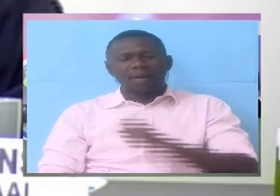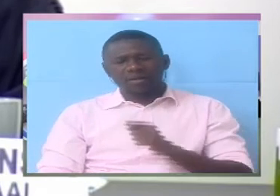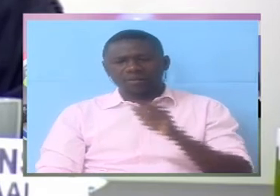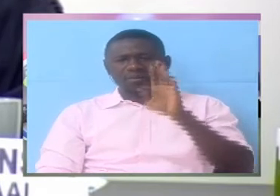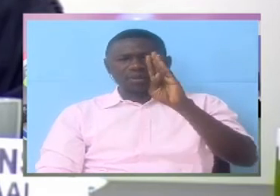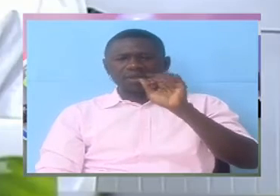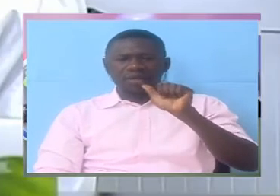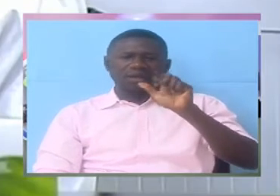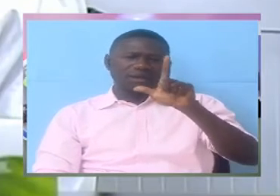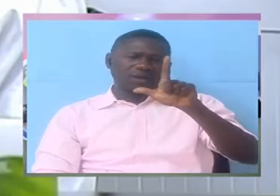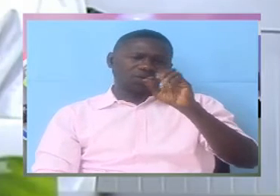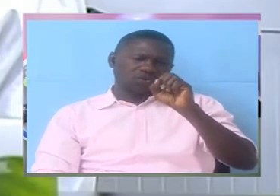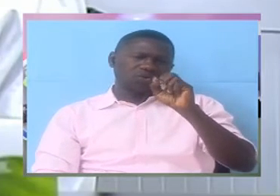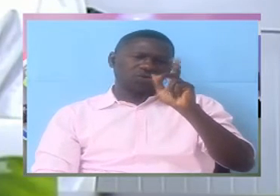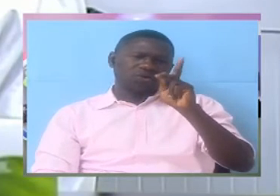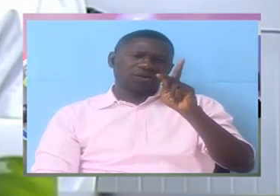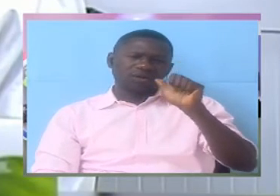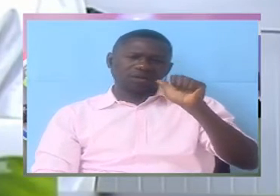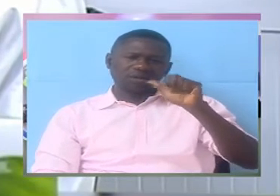beat Balo Kante.